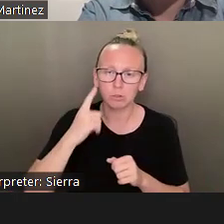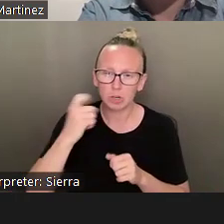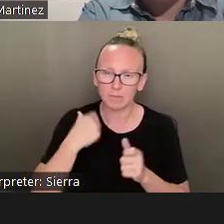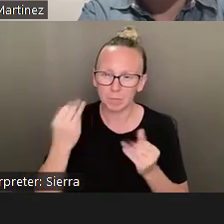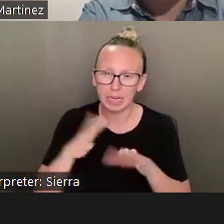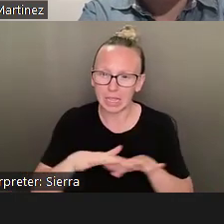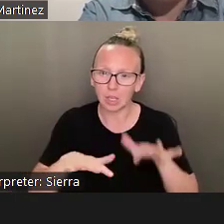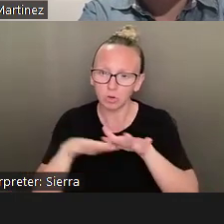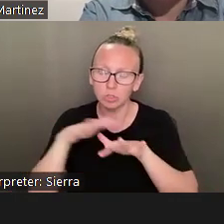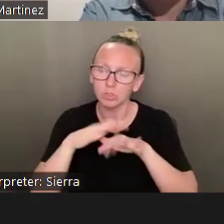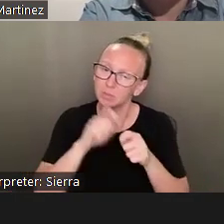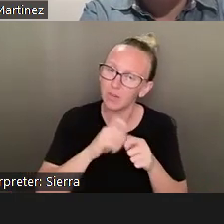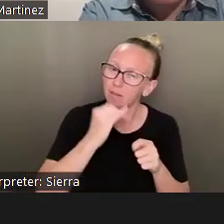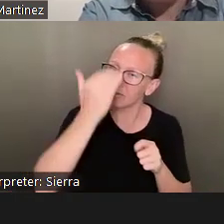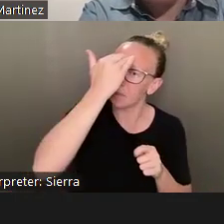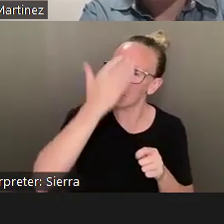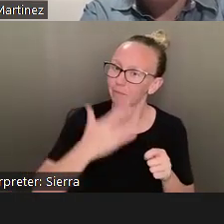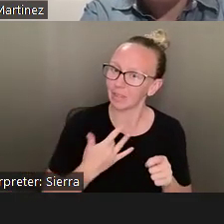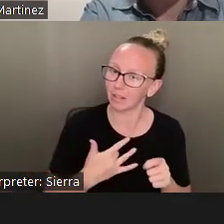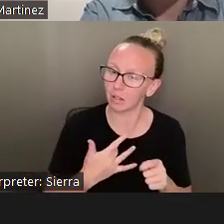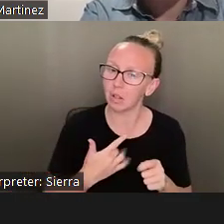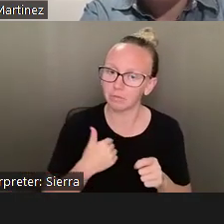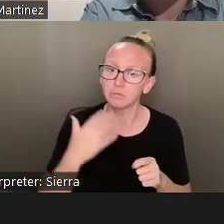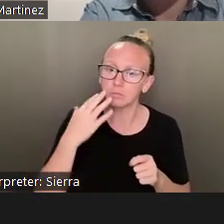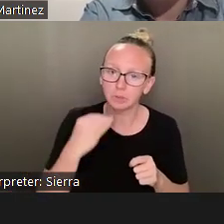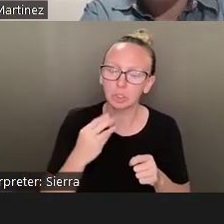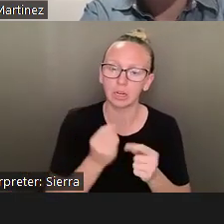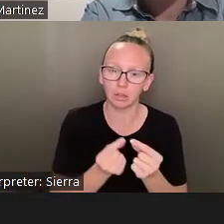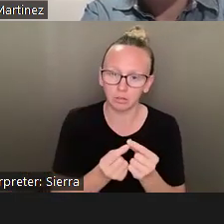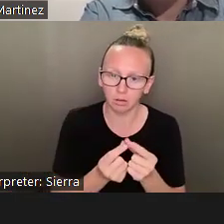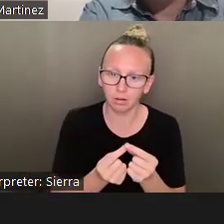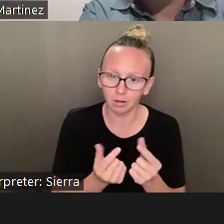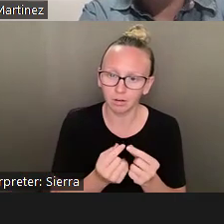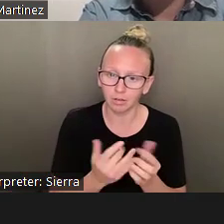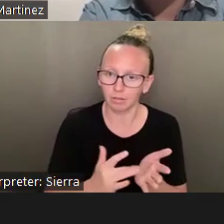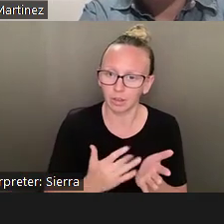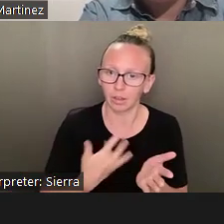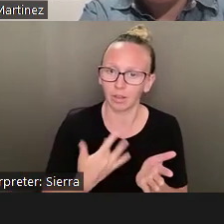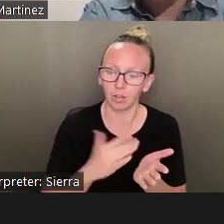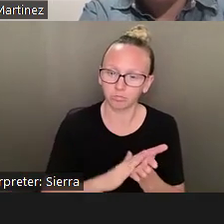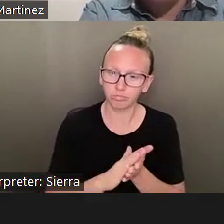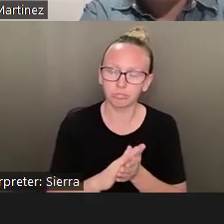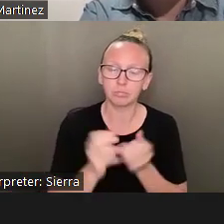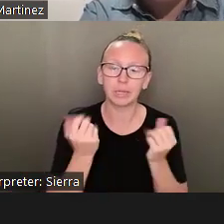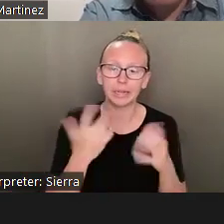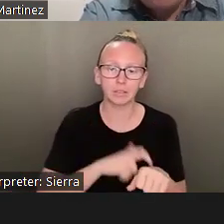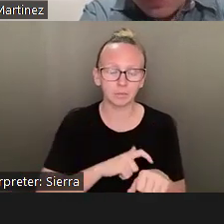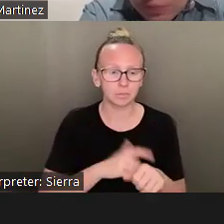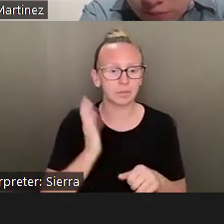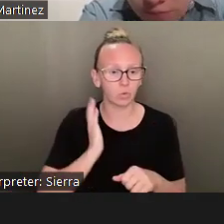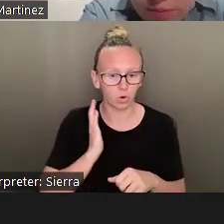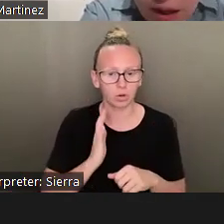a specific and familiar architecture I've held in my hands many times before. Versions of us collide, moments